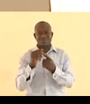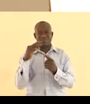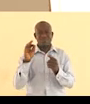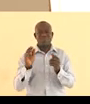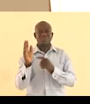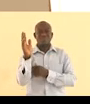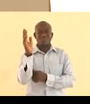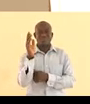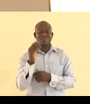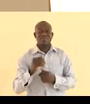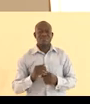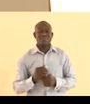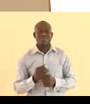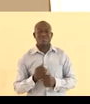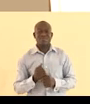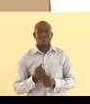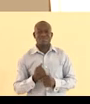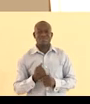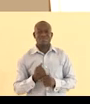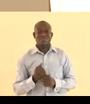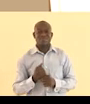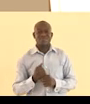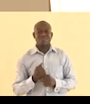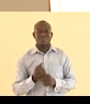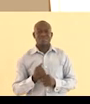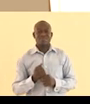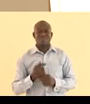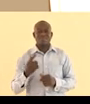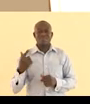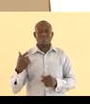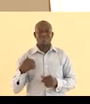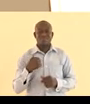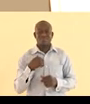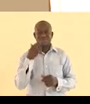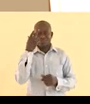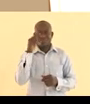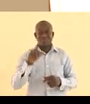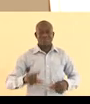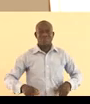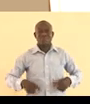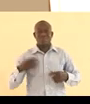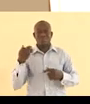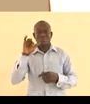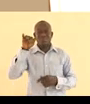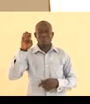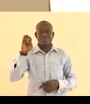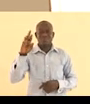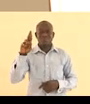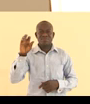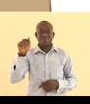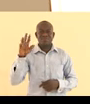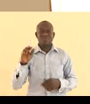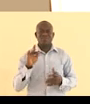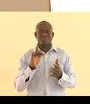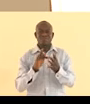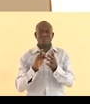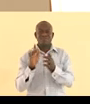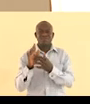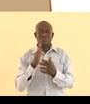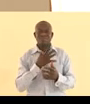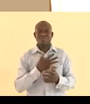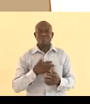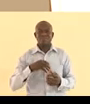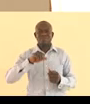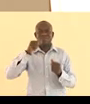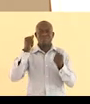of God to us. And of course, it comes with challenges, as we saw in the life of Jeremiah, as we saw in the life of Jesus Christ himself,